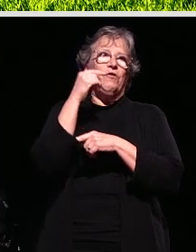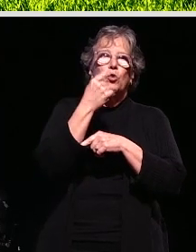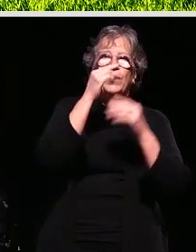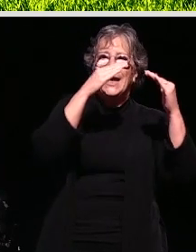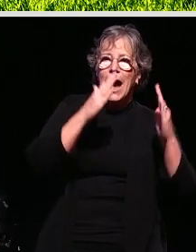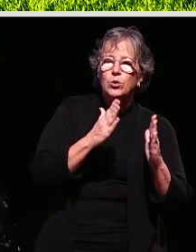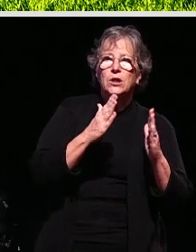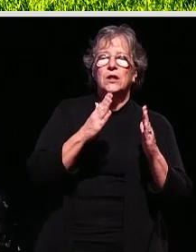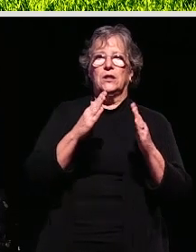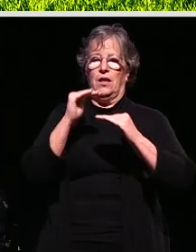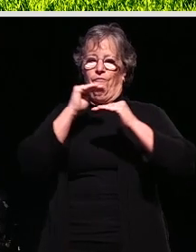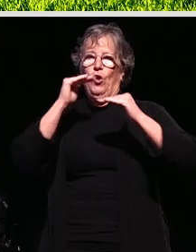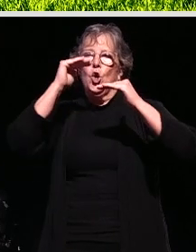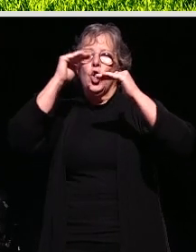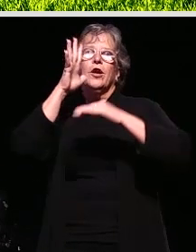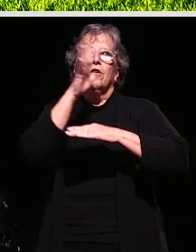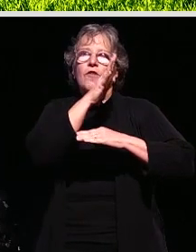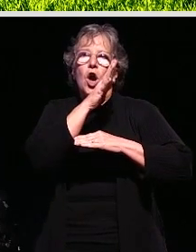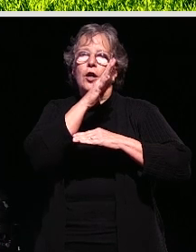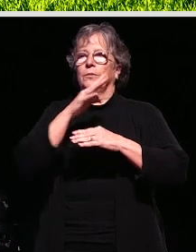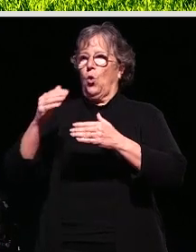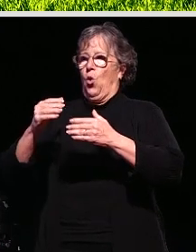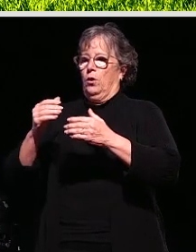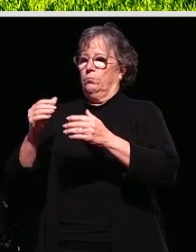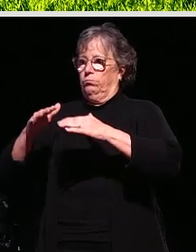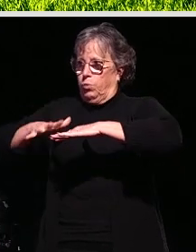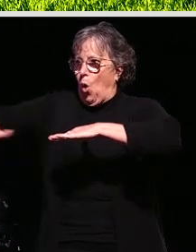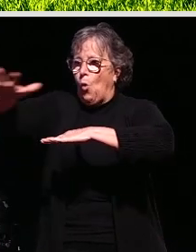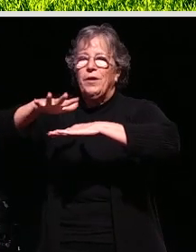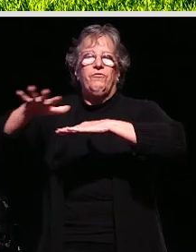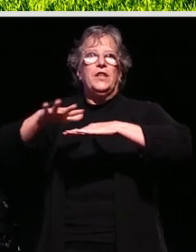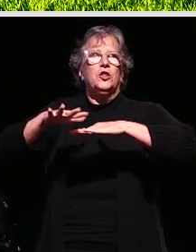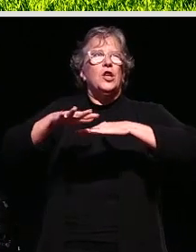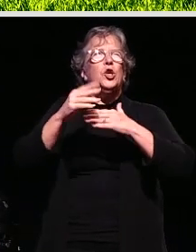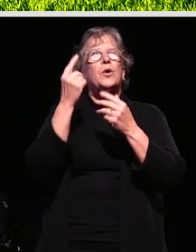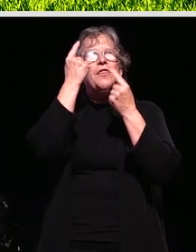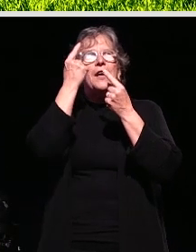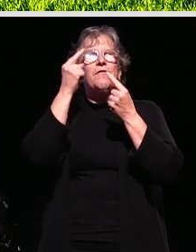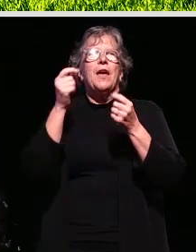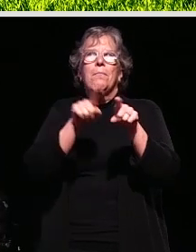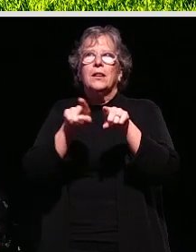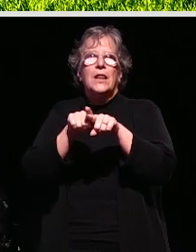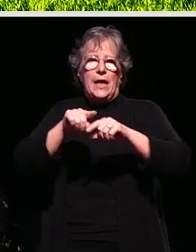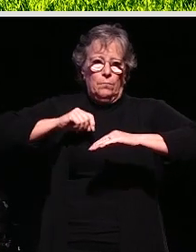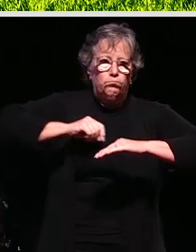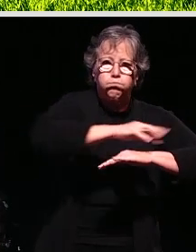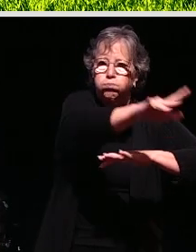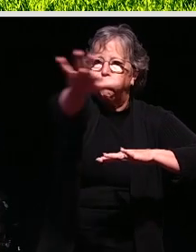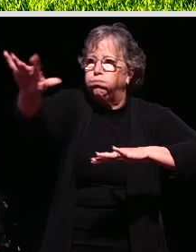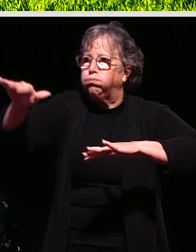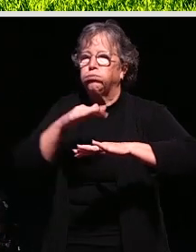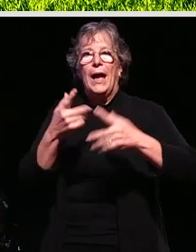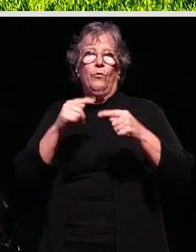field, on the seeds themselves. You can think of them as super spreaders for a lot of plant pathogens. And we've had tools to address these problems for a long time,